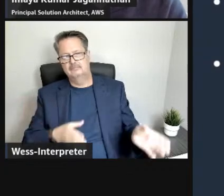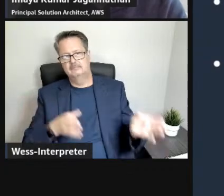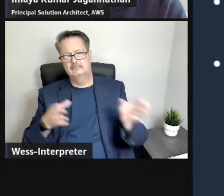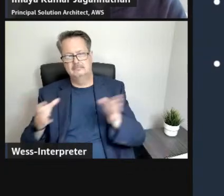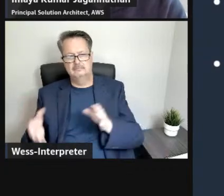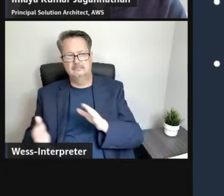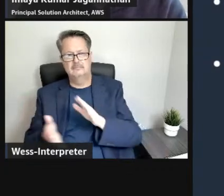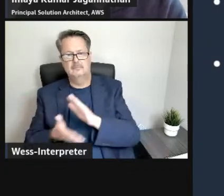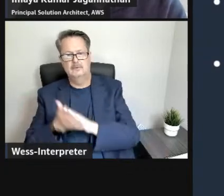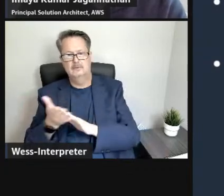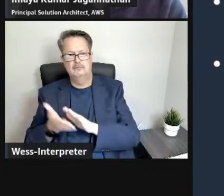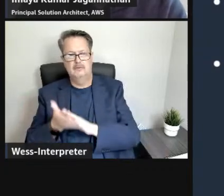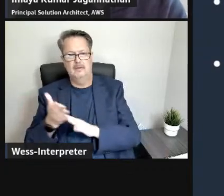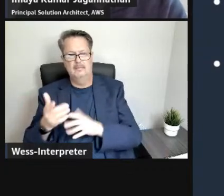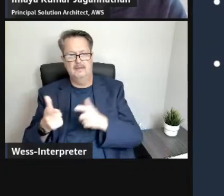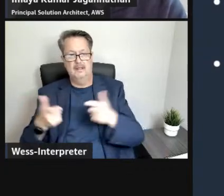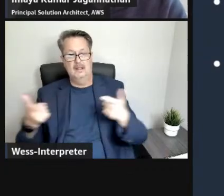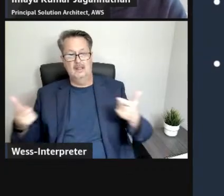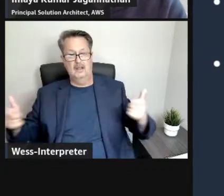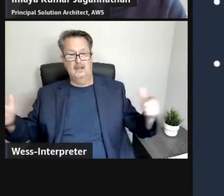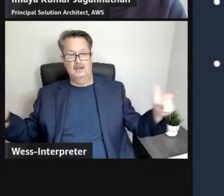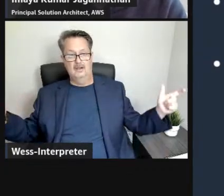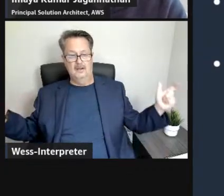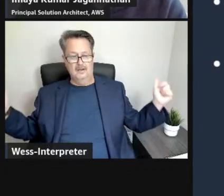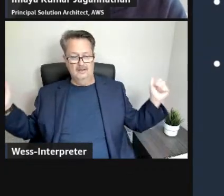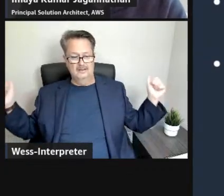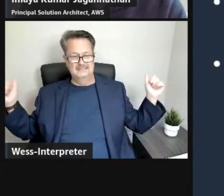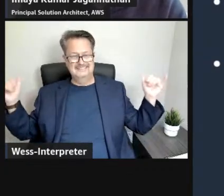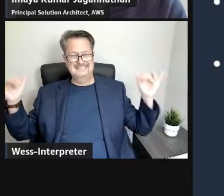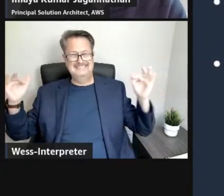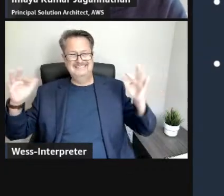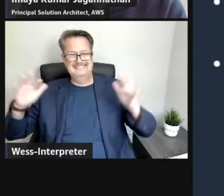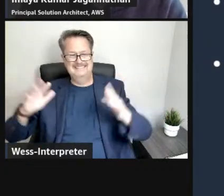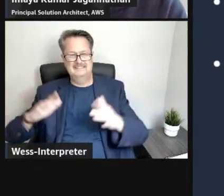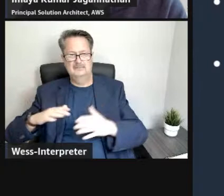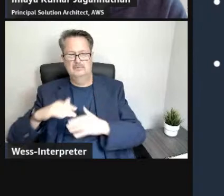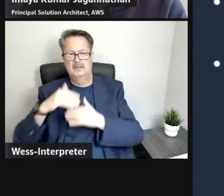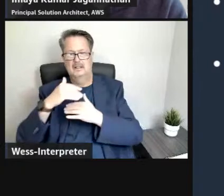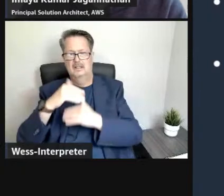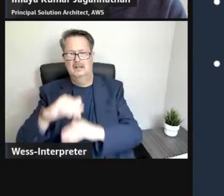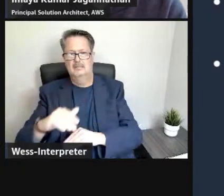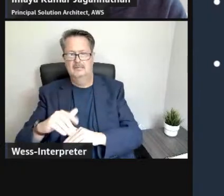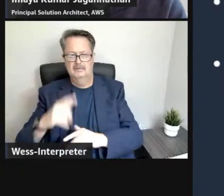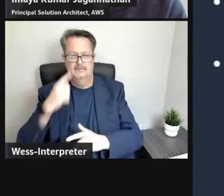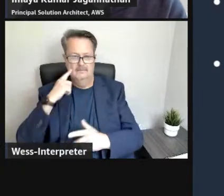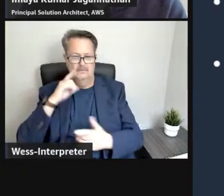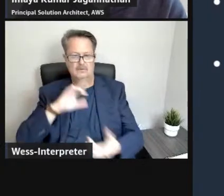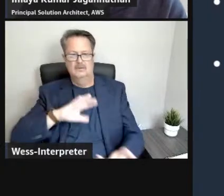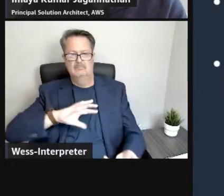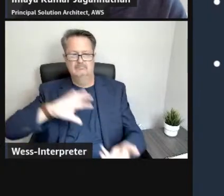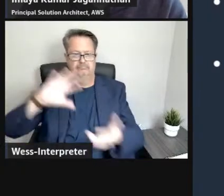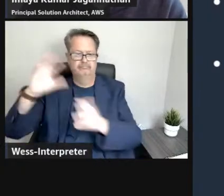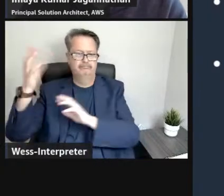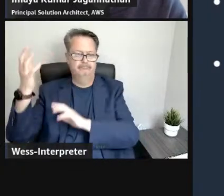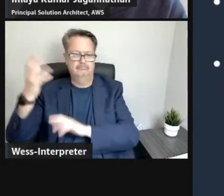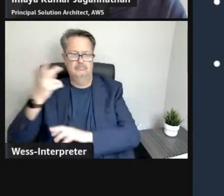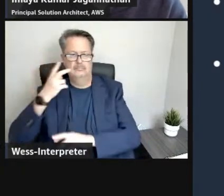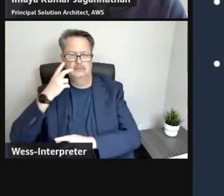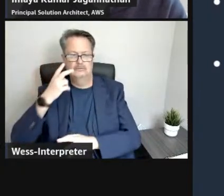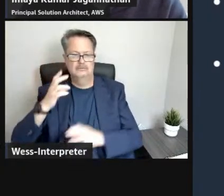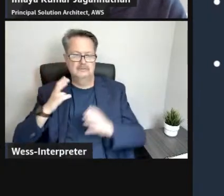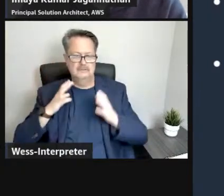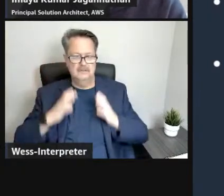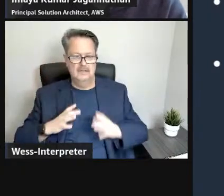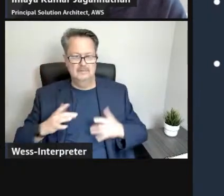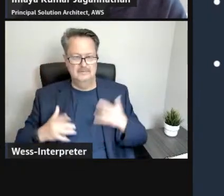at a large scale, you really want to set limits to prevent catastrophic failures. When we see customers get very excited